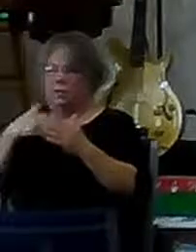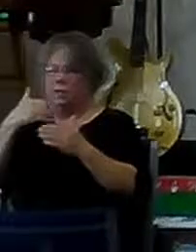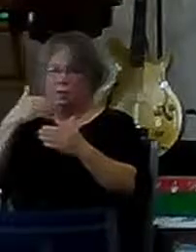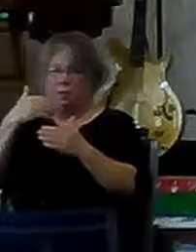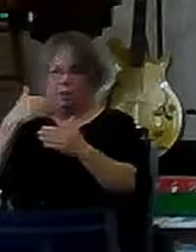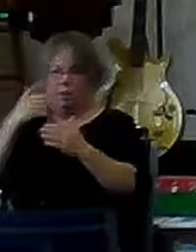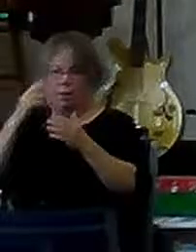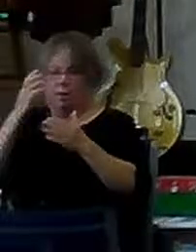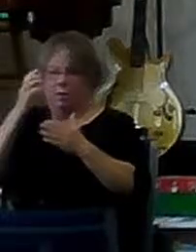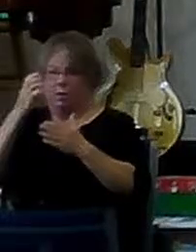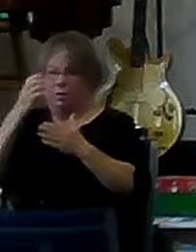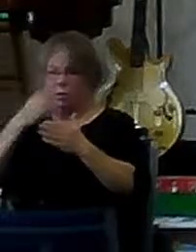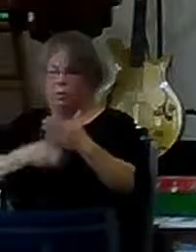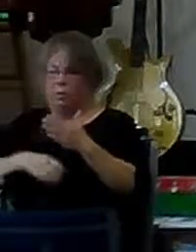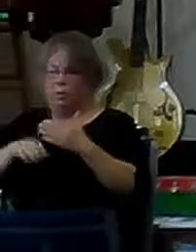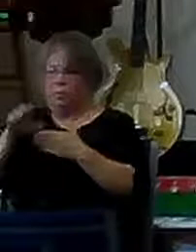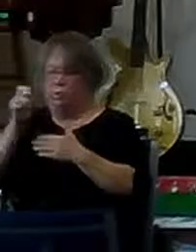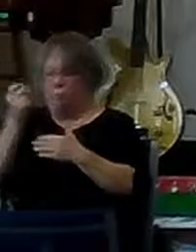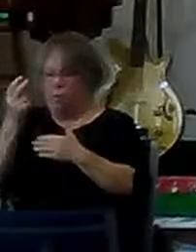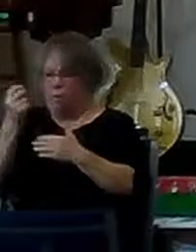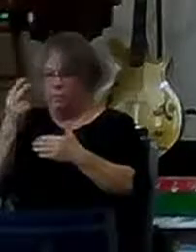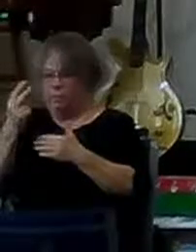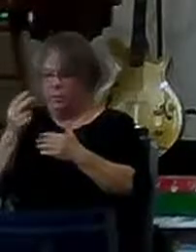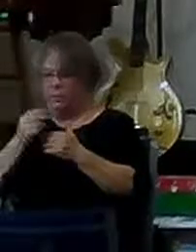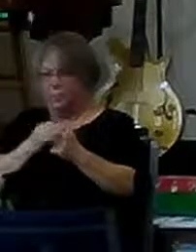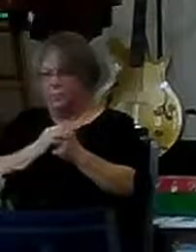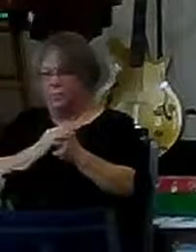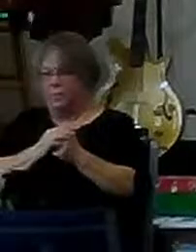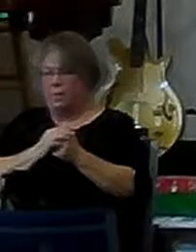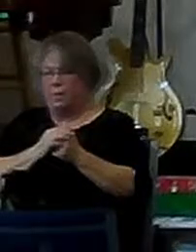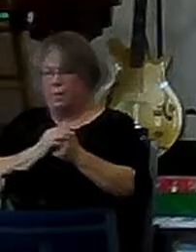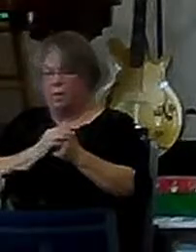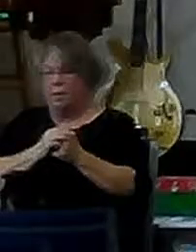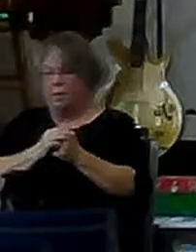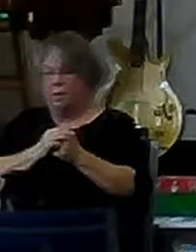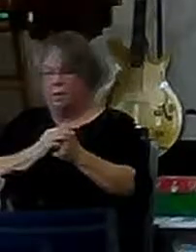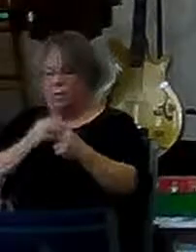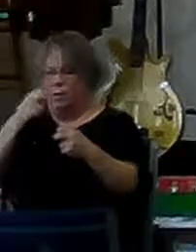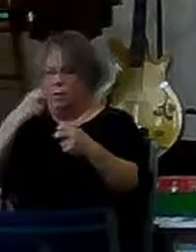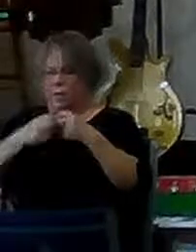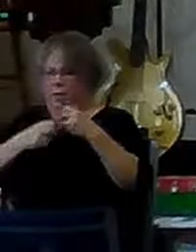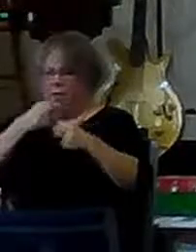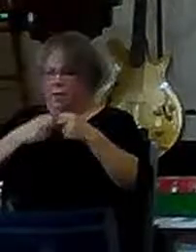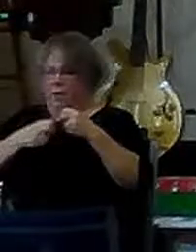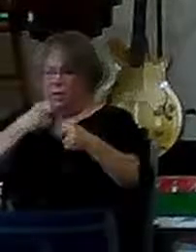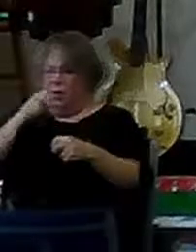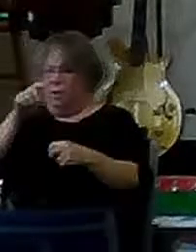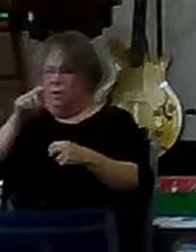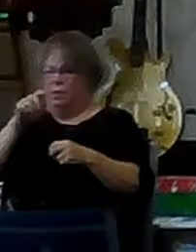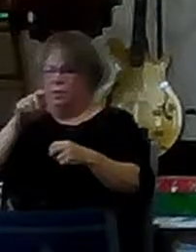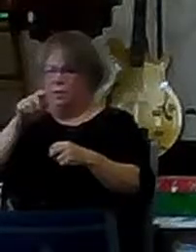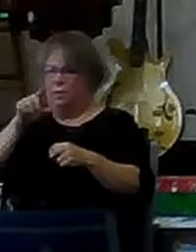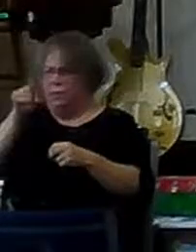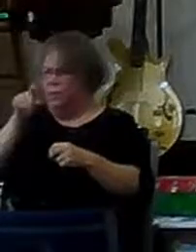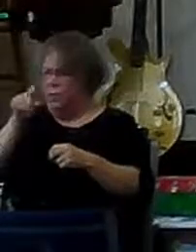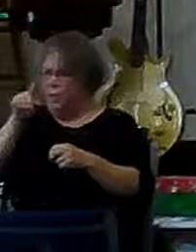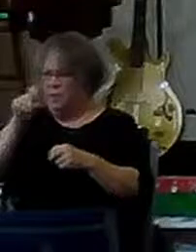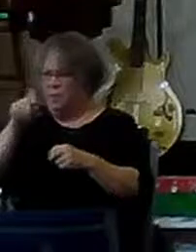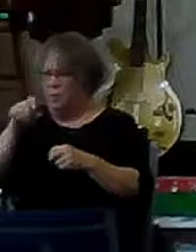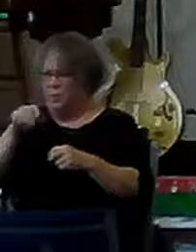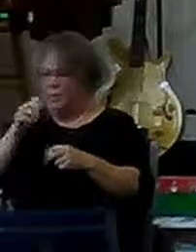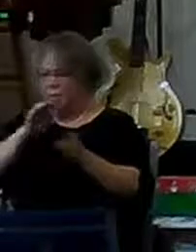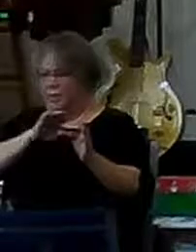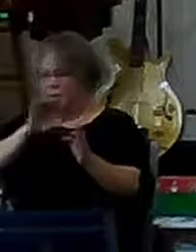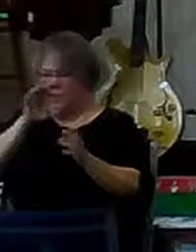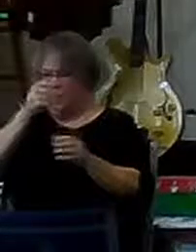And so his answer to this difficult theological question was, we're going to skip it. We're going to skip chapter